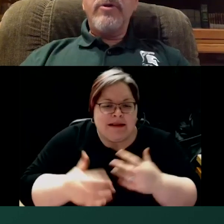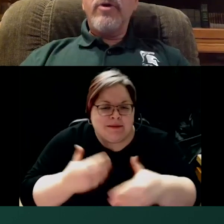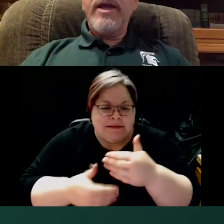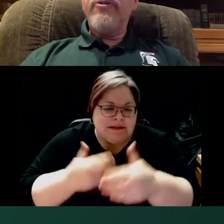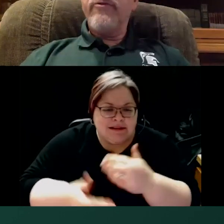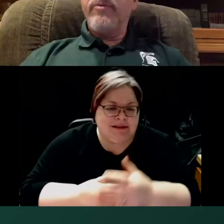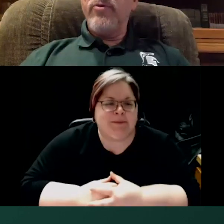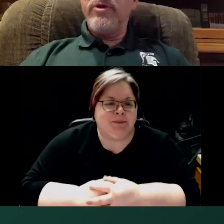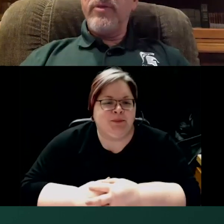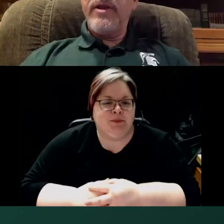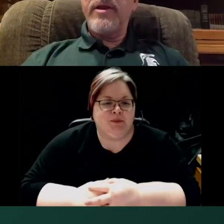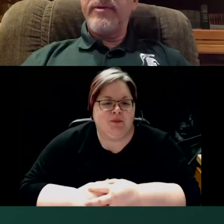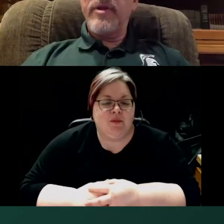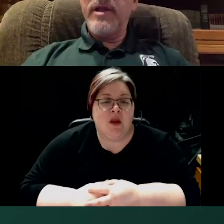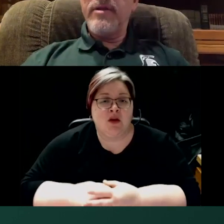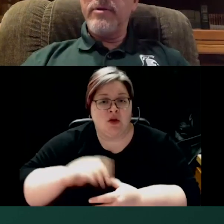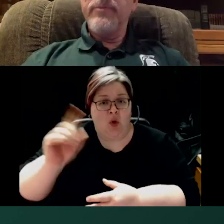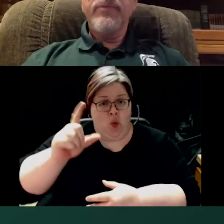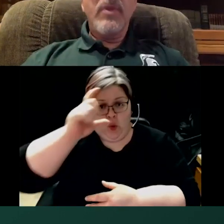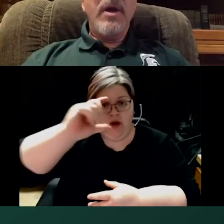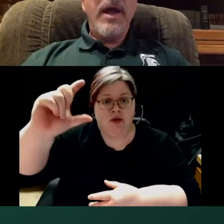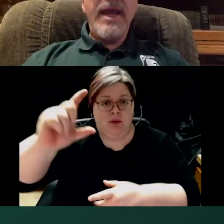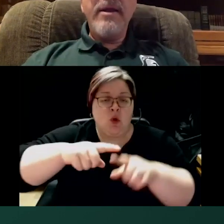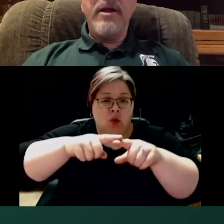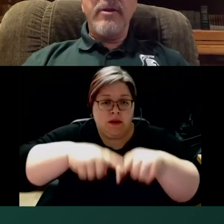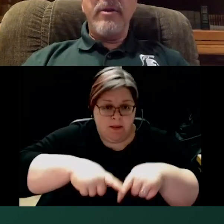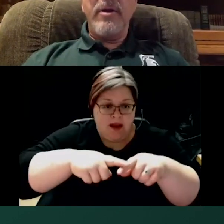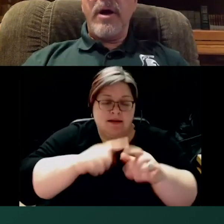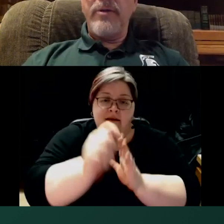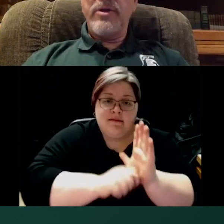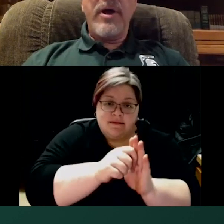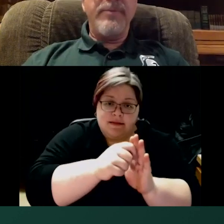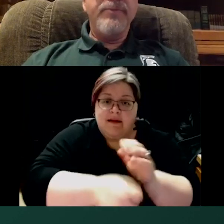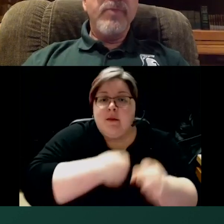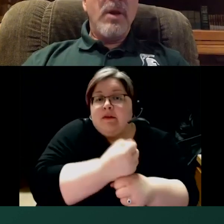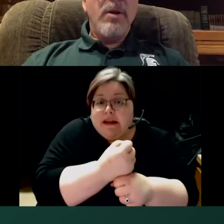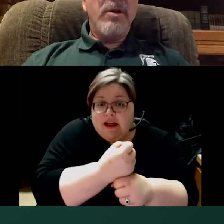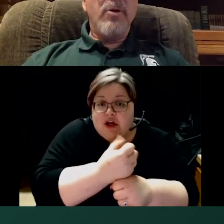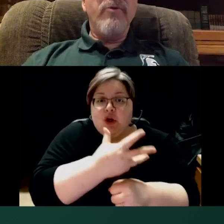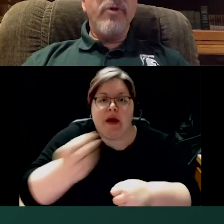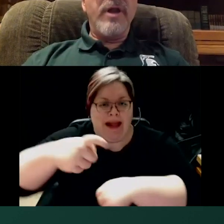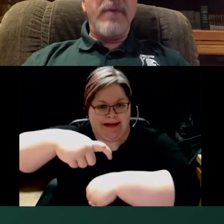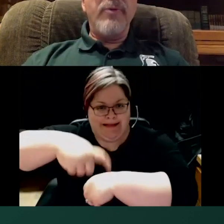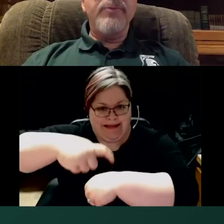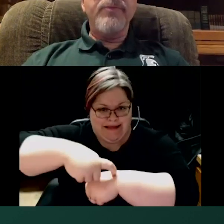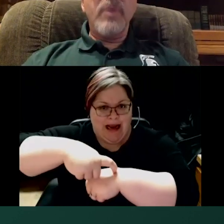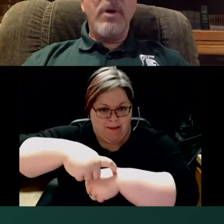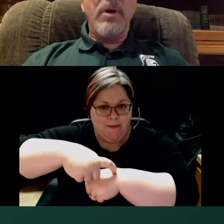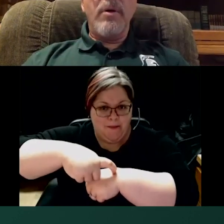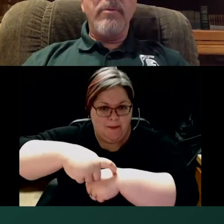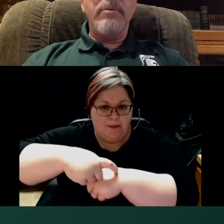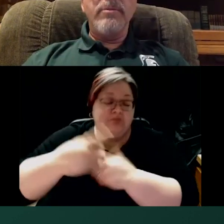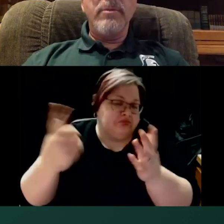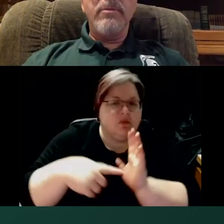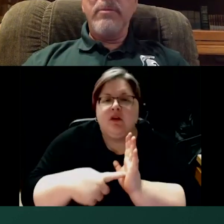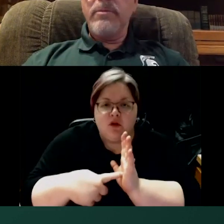So the location of the moon depends on the season and on the time. So for example,